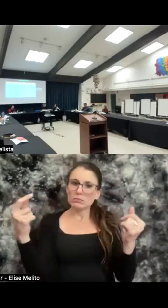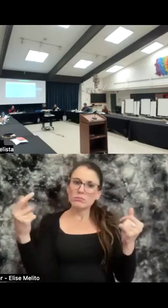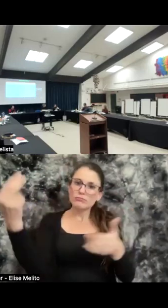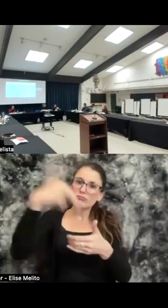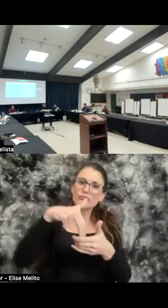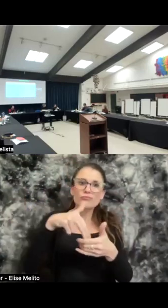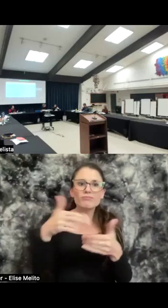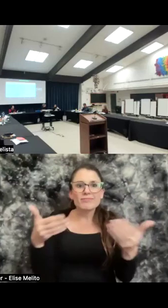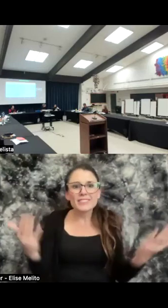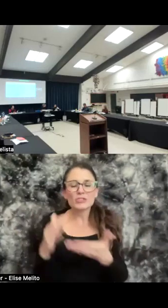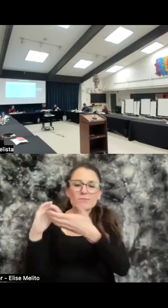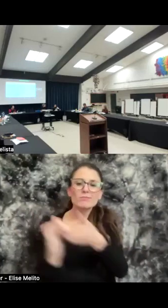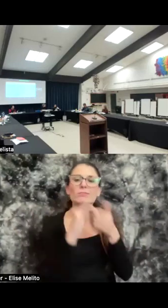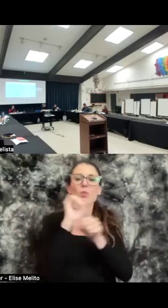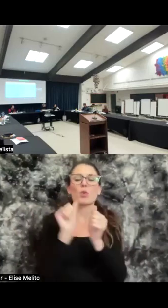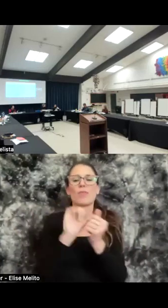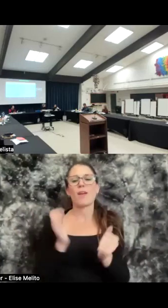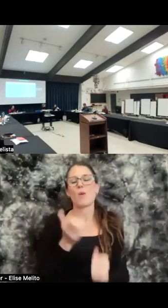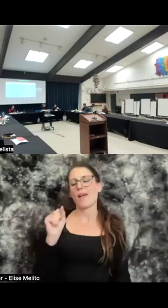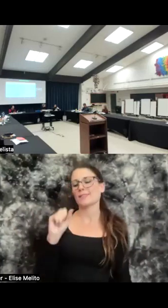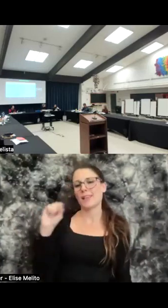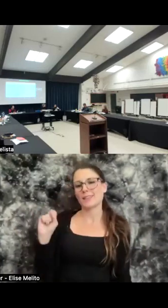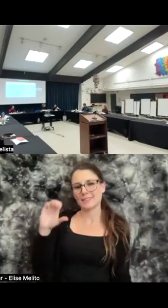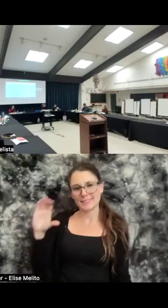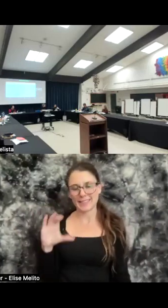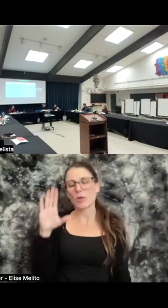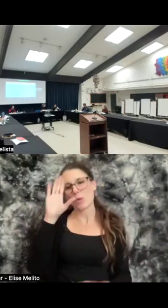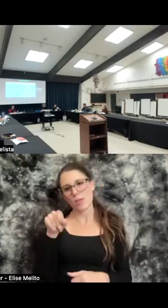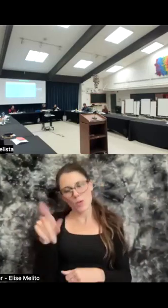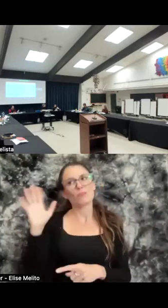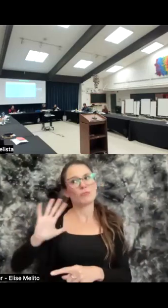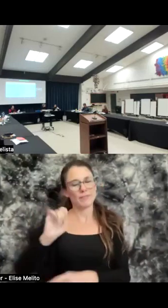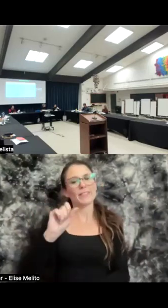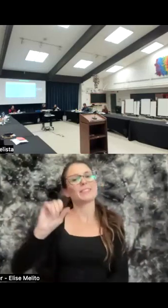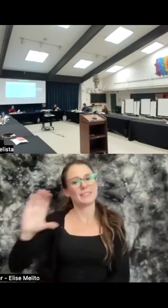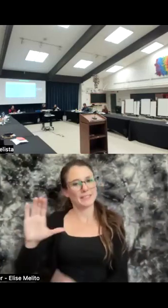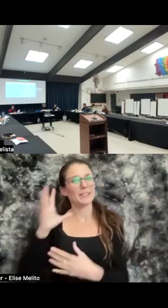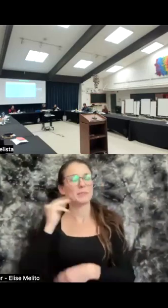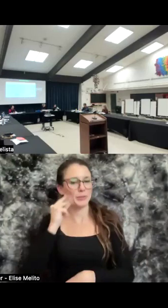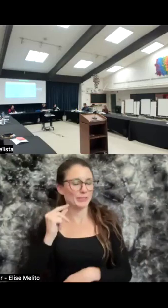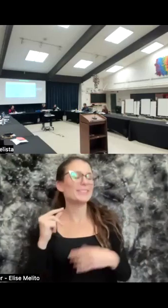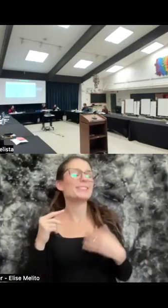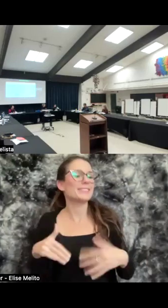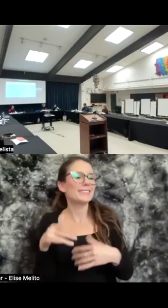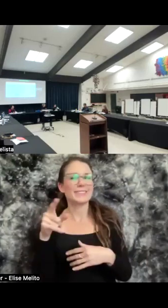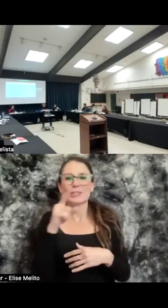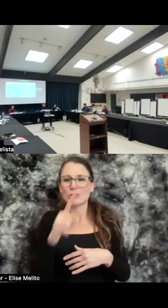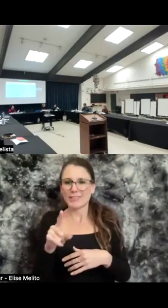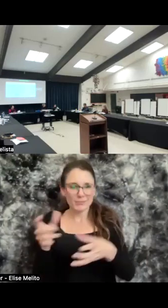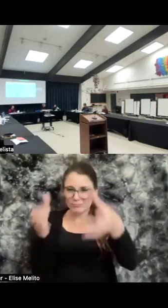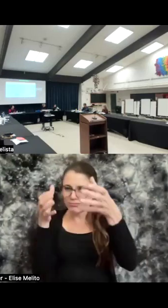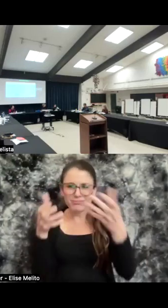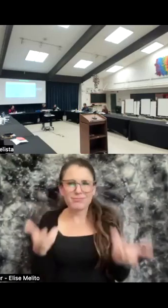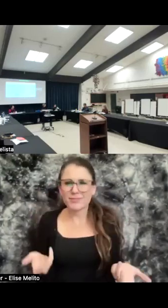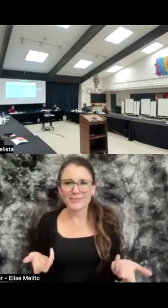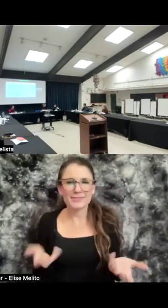to collaborate with our SSC. We know you have prior SSC experience and always have a wealth of knowledge